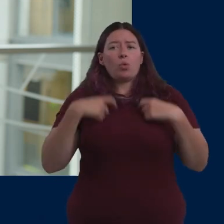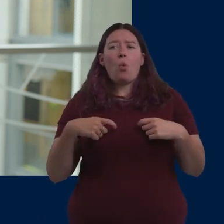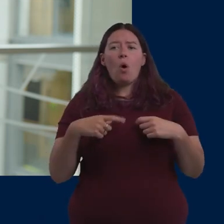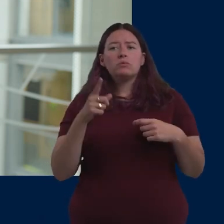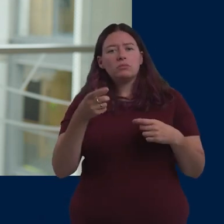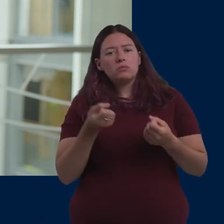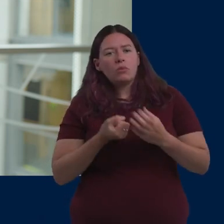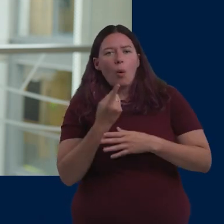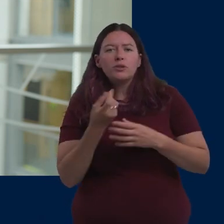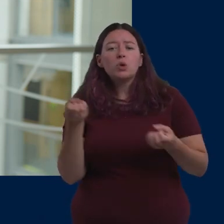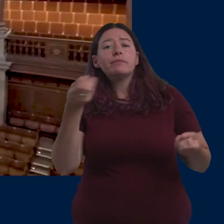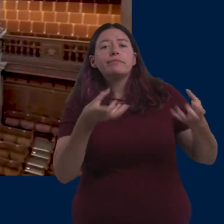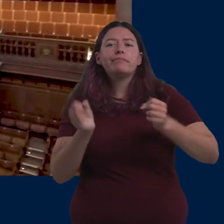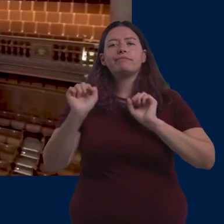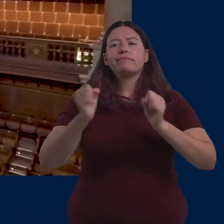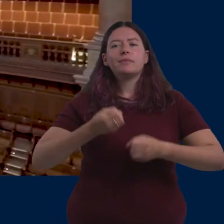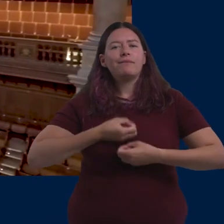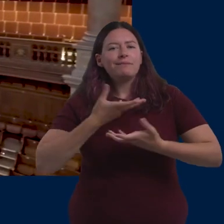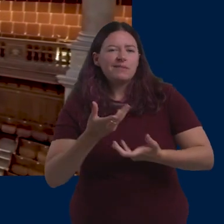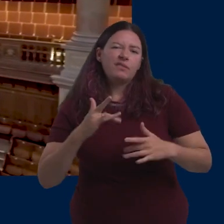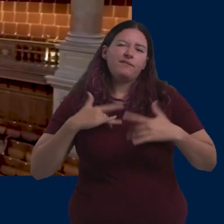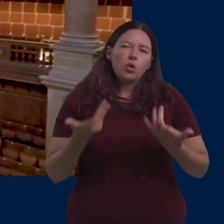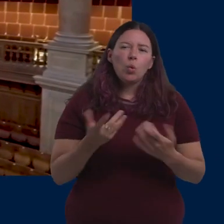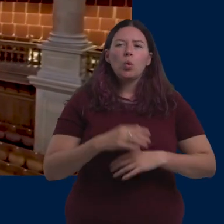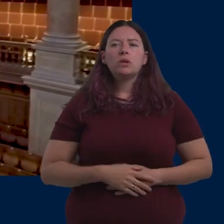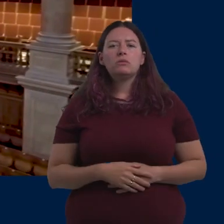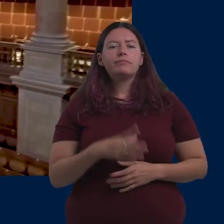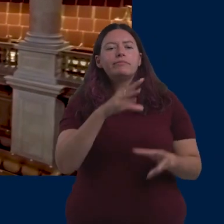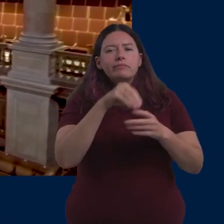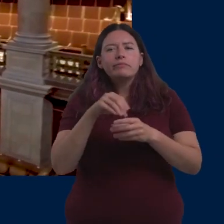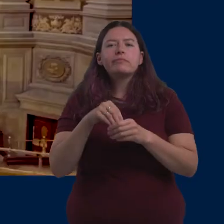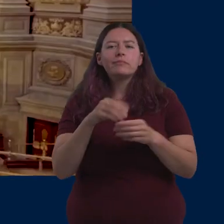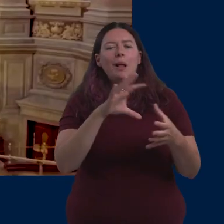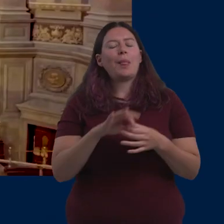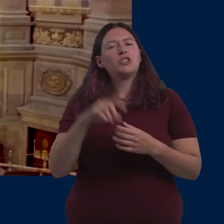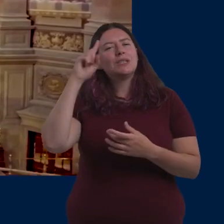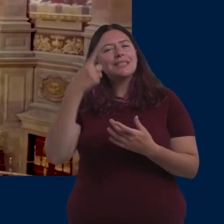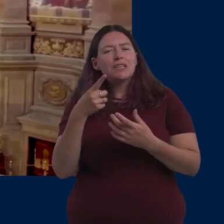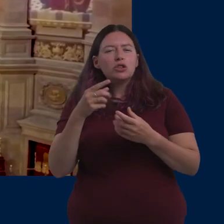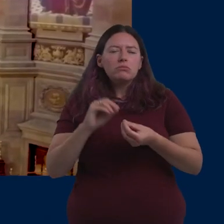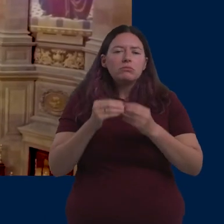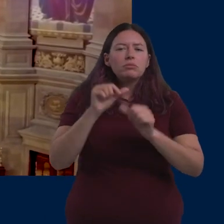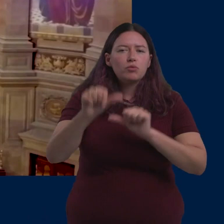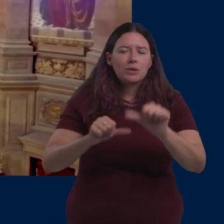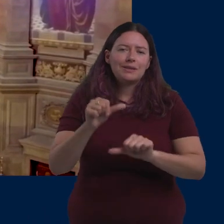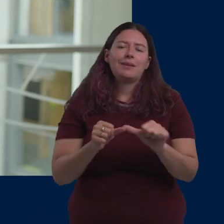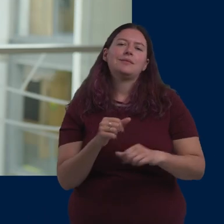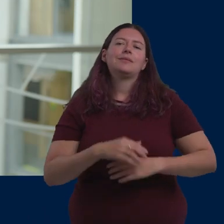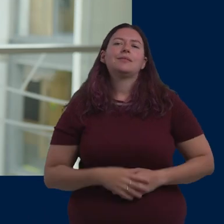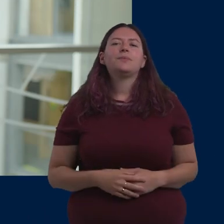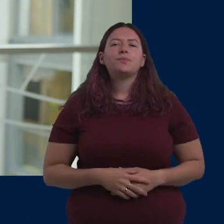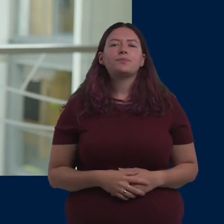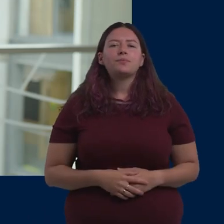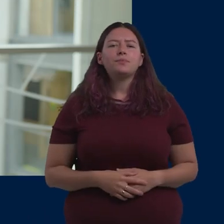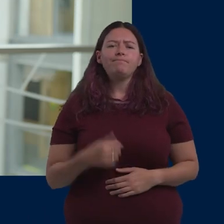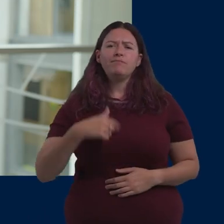of court to be expressed and considered as part of the decision-making process.